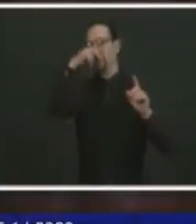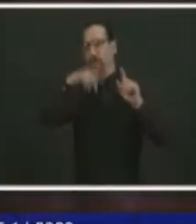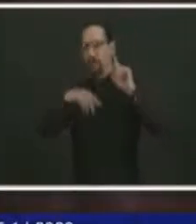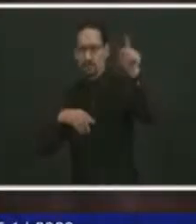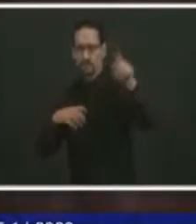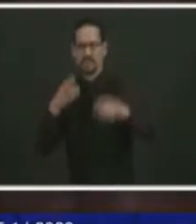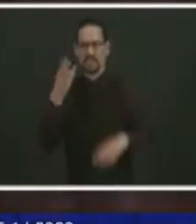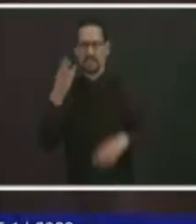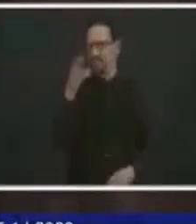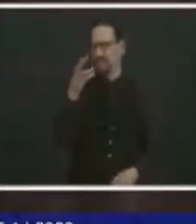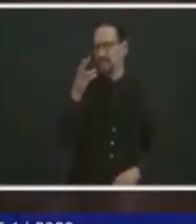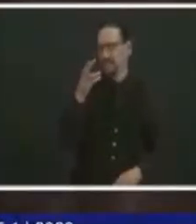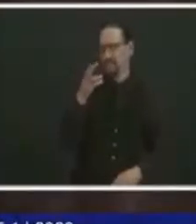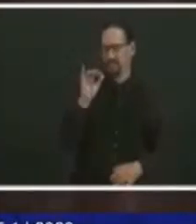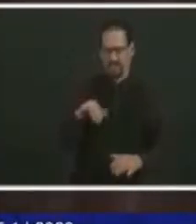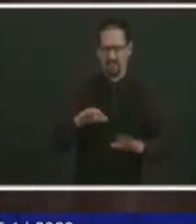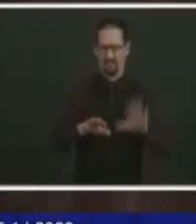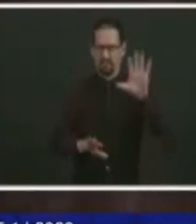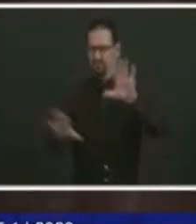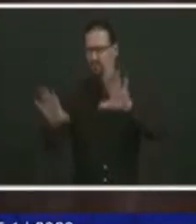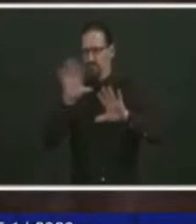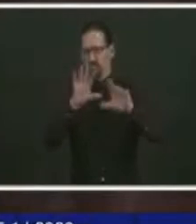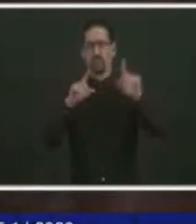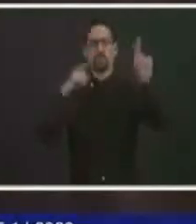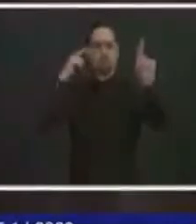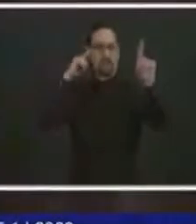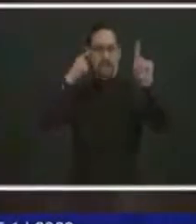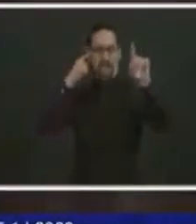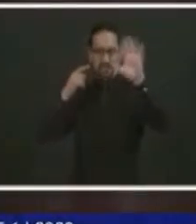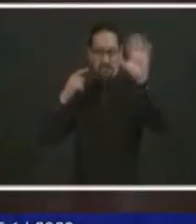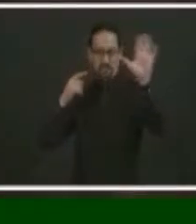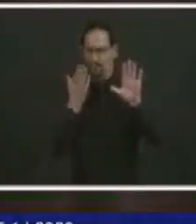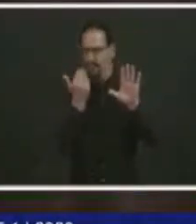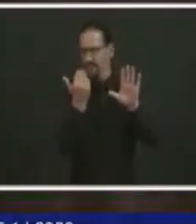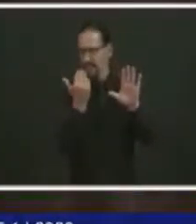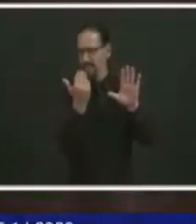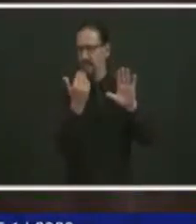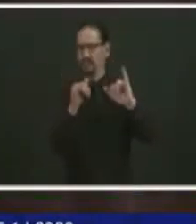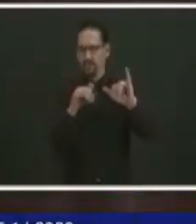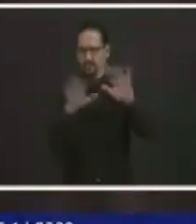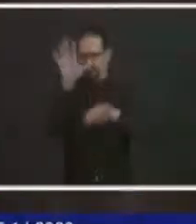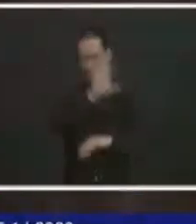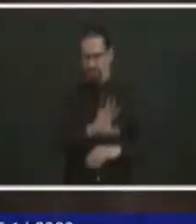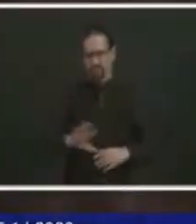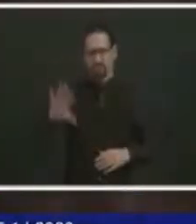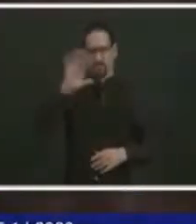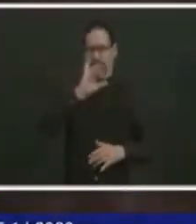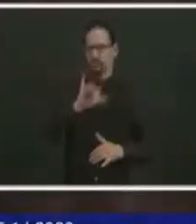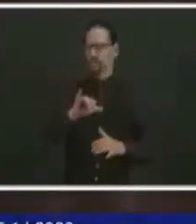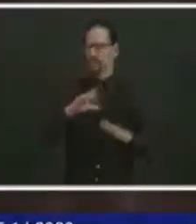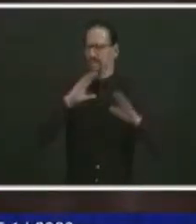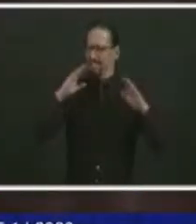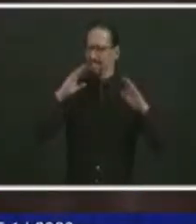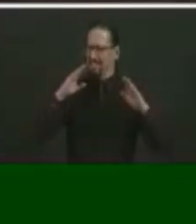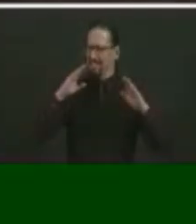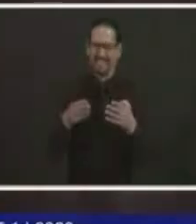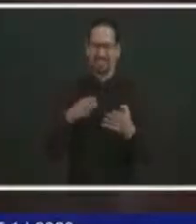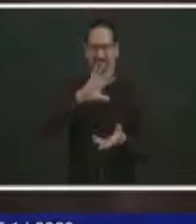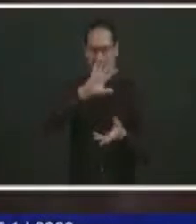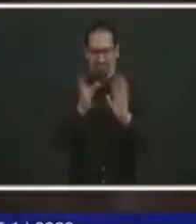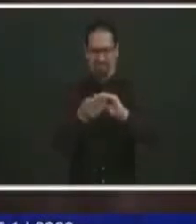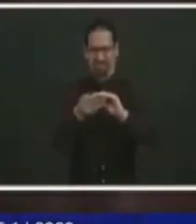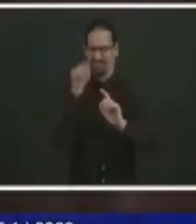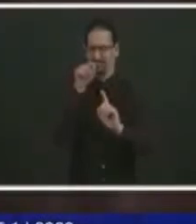16% positive. And Woonsocket, 15% positive out of all of those tested in